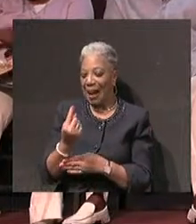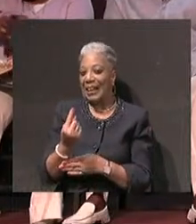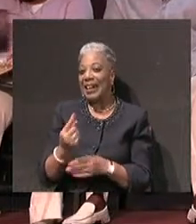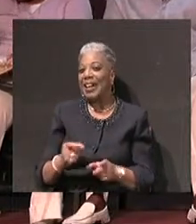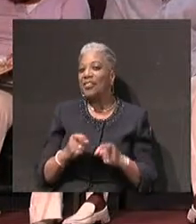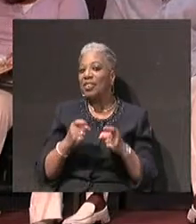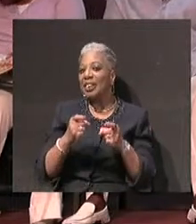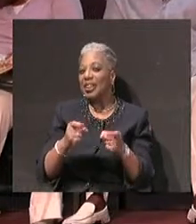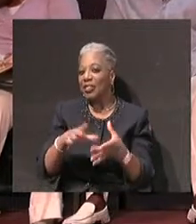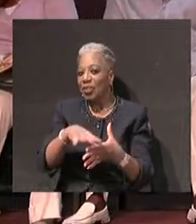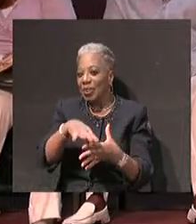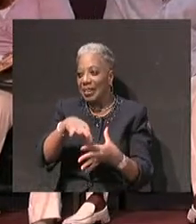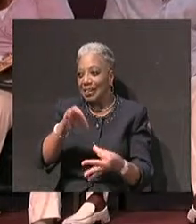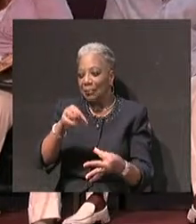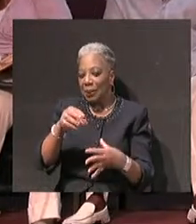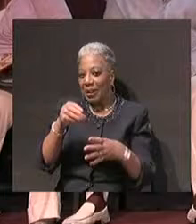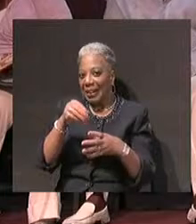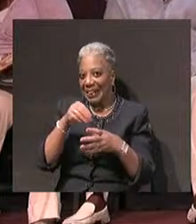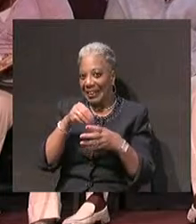side.